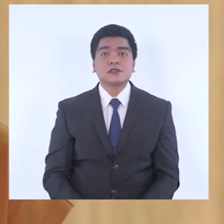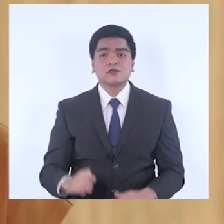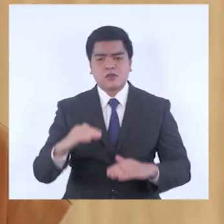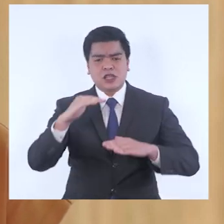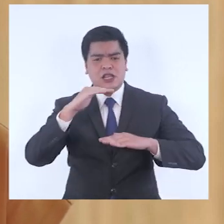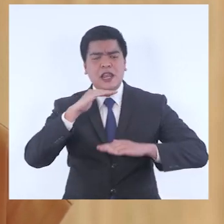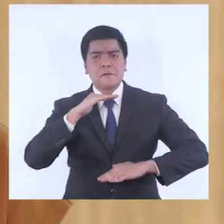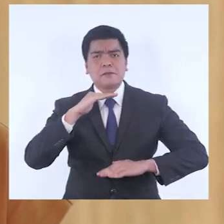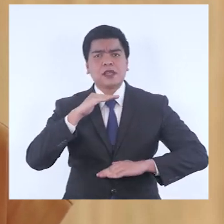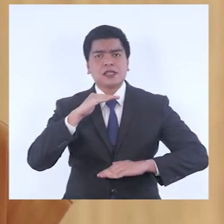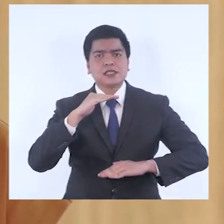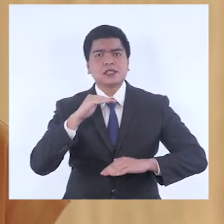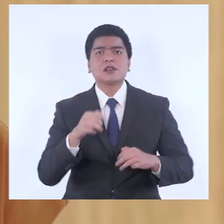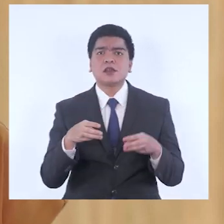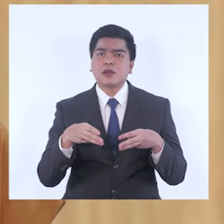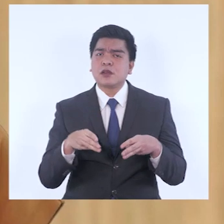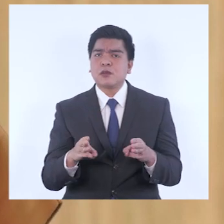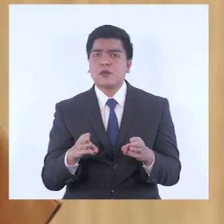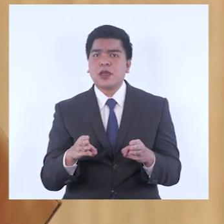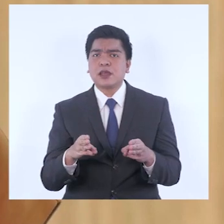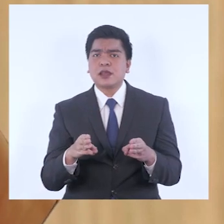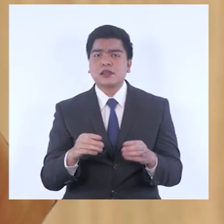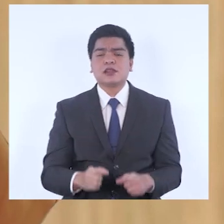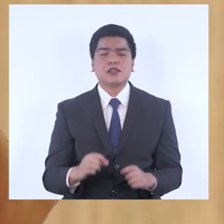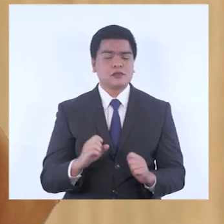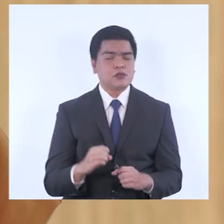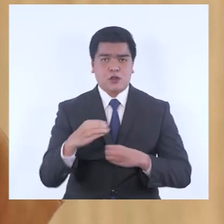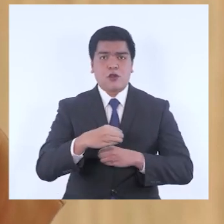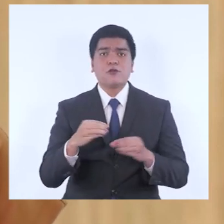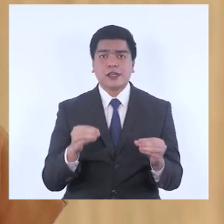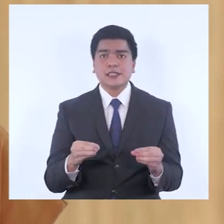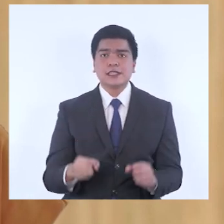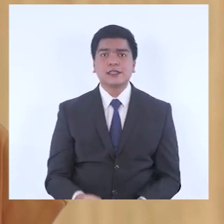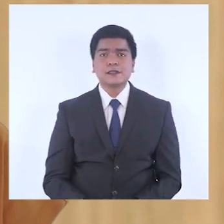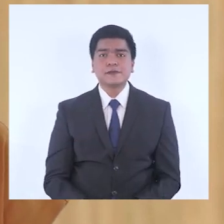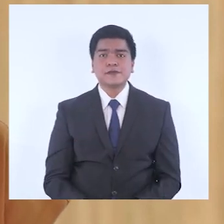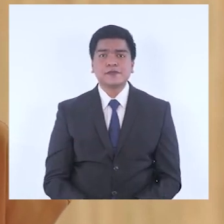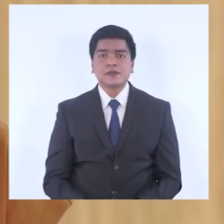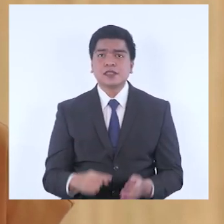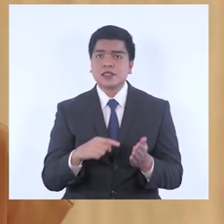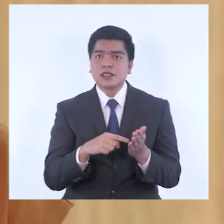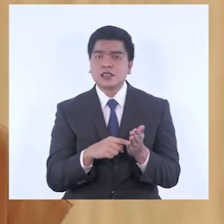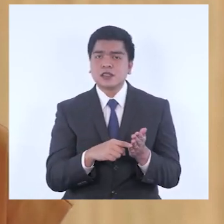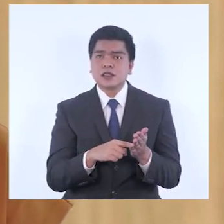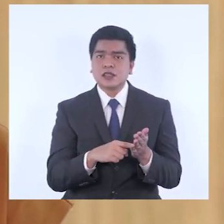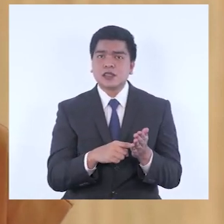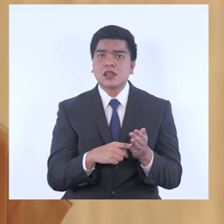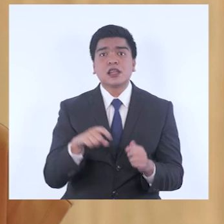the center. If it is to function with success in its output,